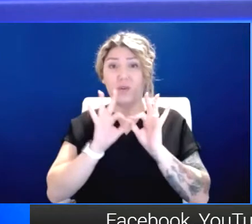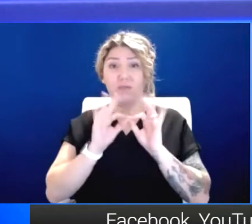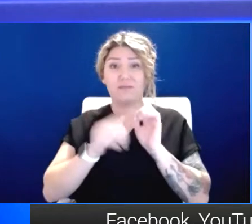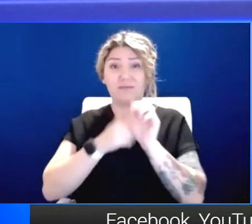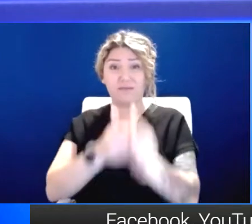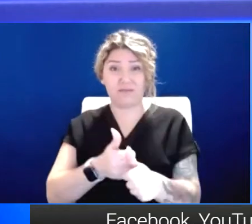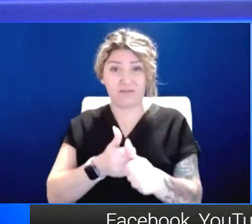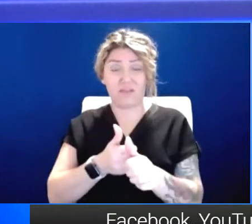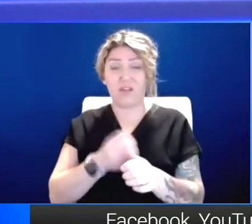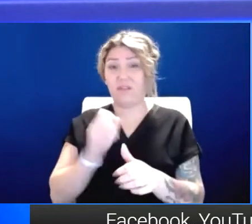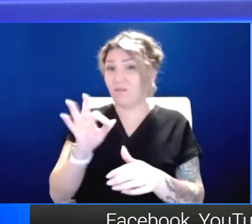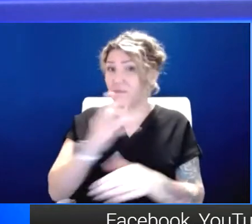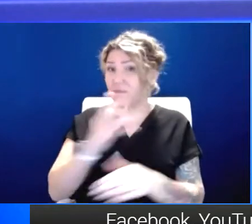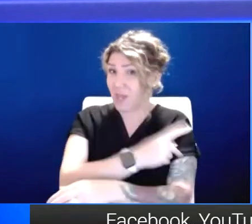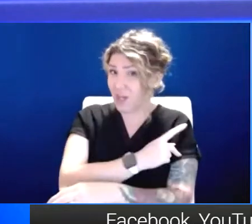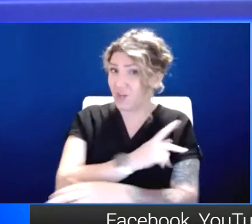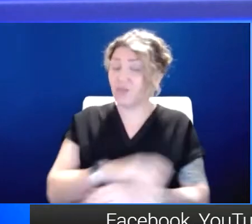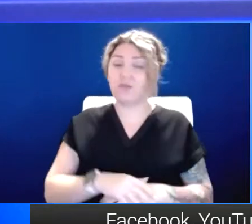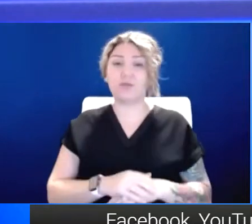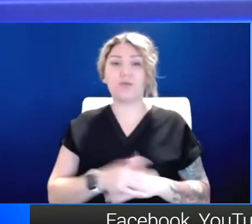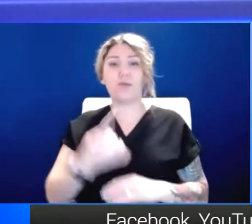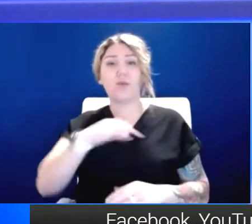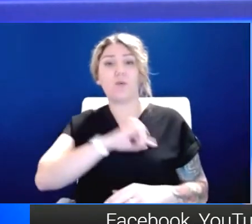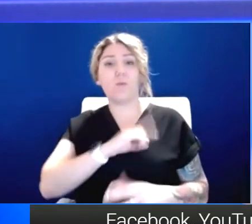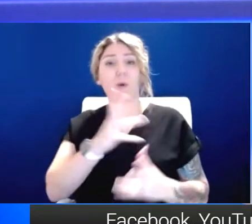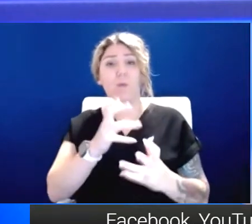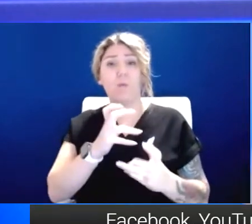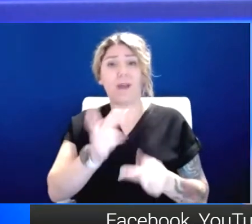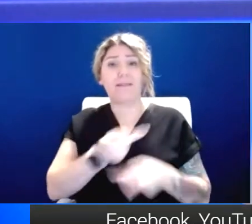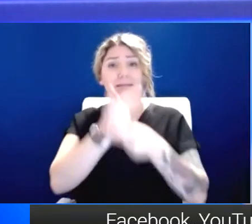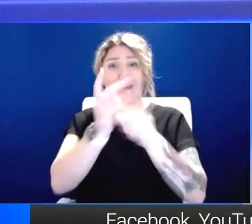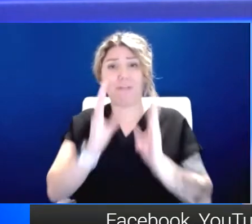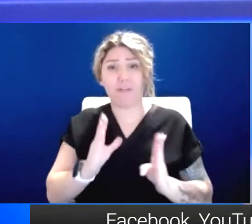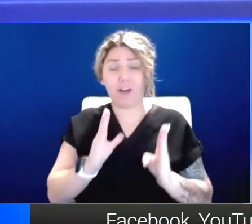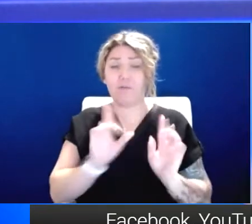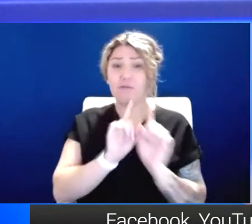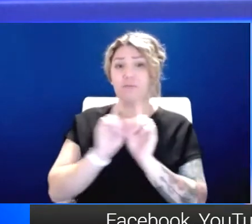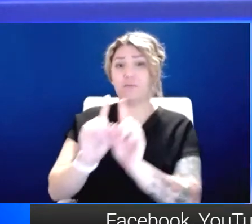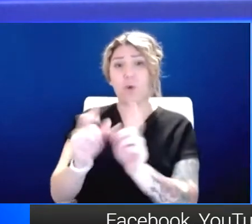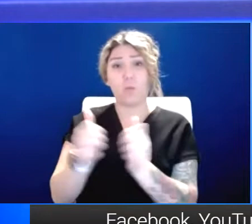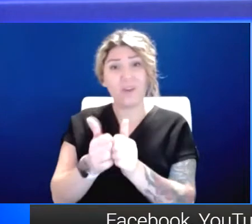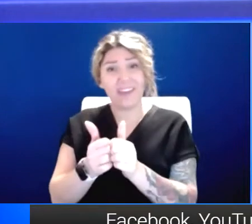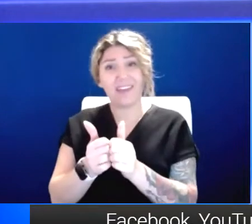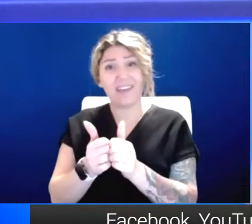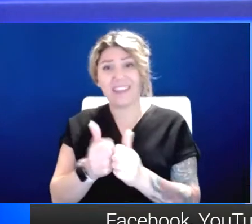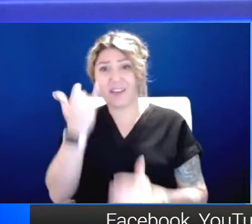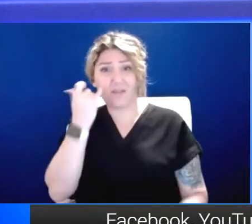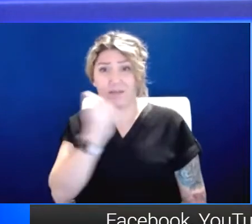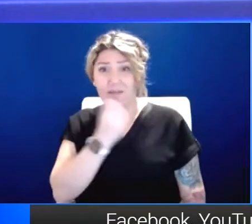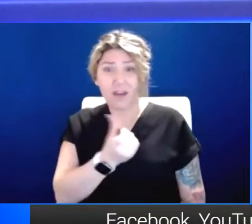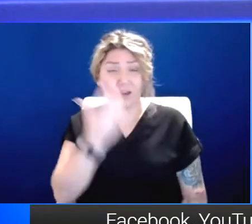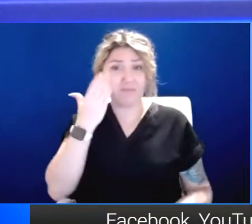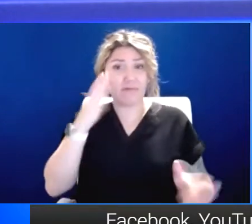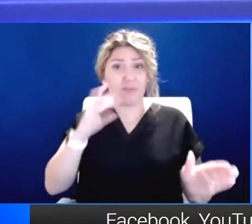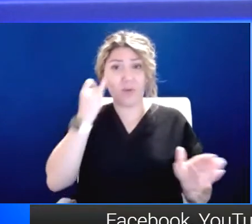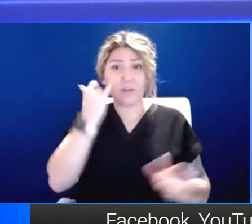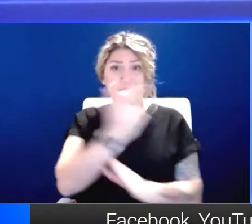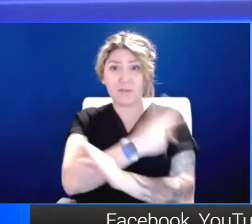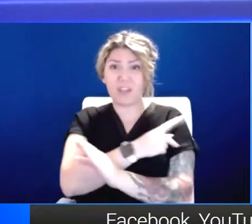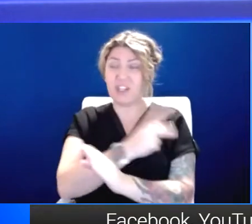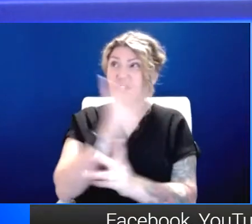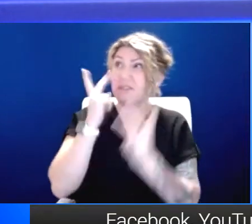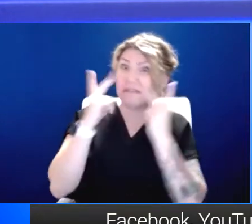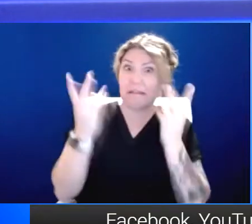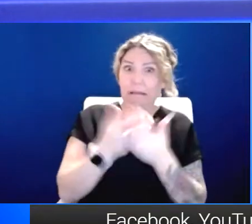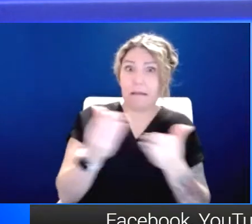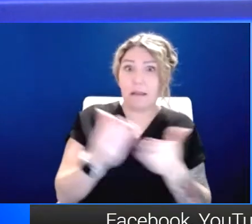patient. We definitely like caregivers to come in because unless a caregiver comes in, we do not know if a patient is seeing things at home, if